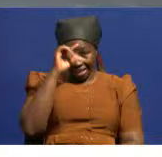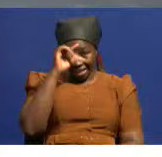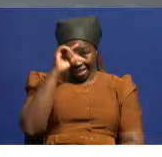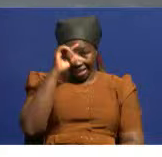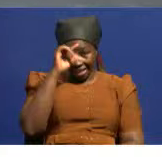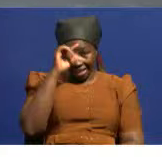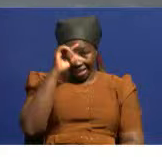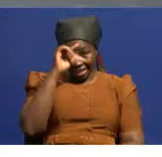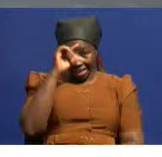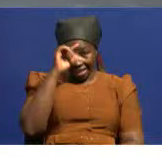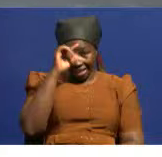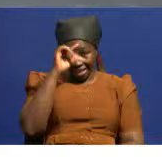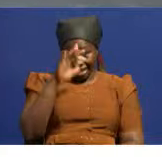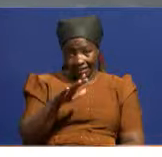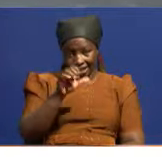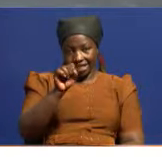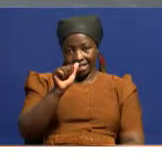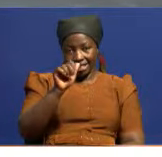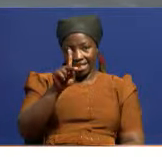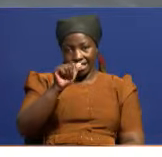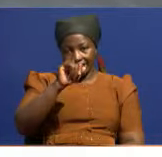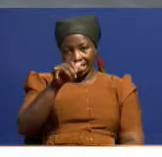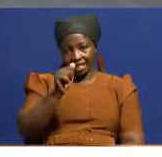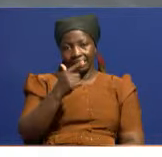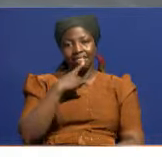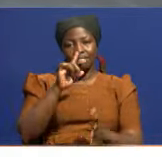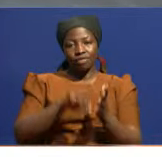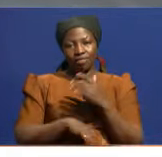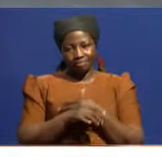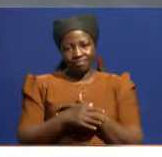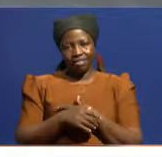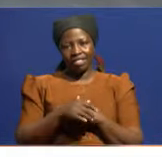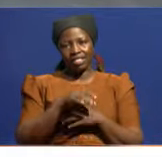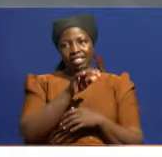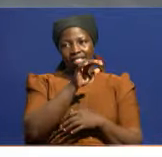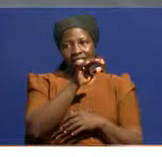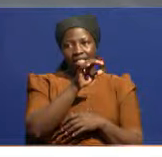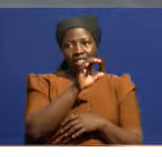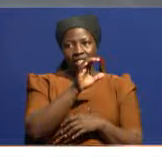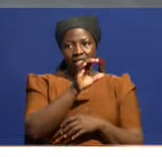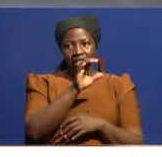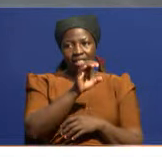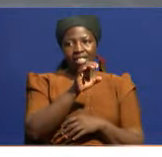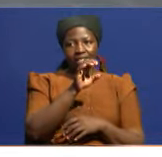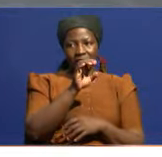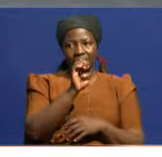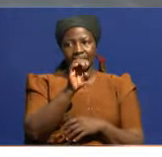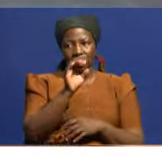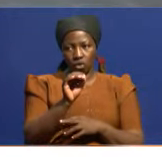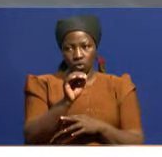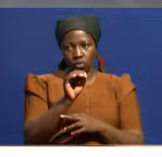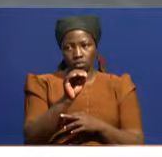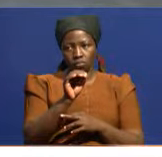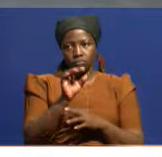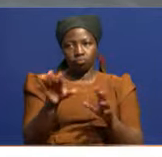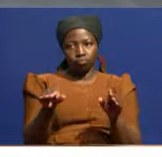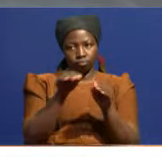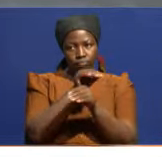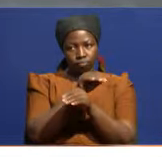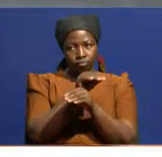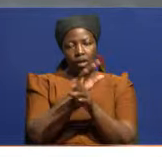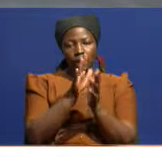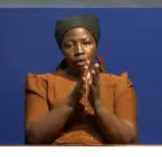Nairobi Governor Johnson Sakaja says the replacement of boards by chief executive officer in the management of level 4 hospitals